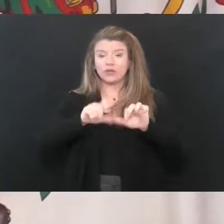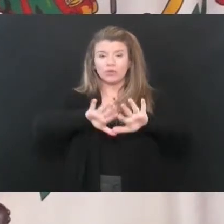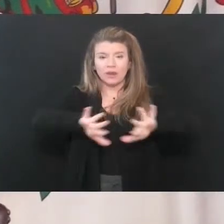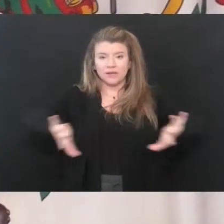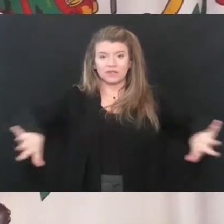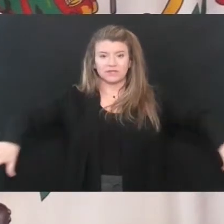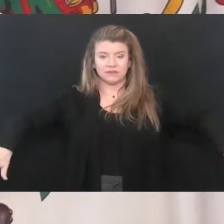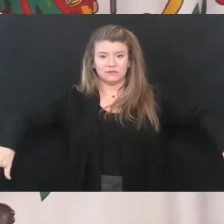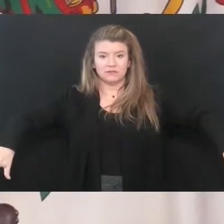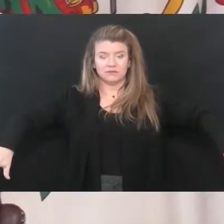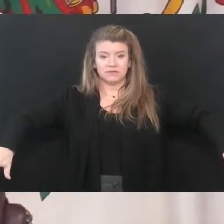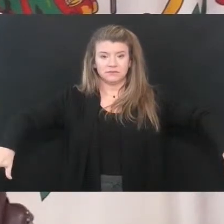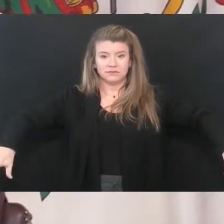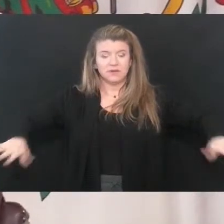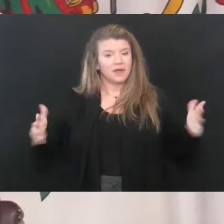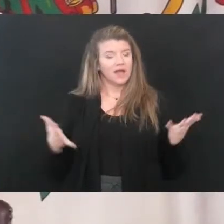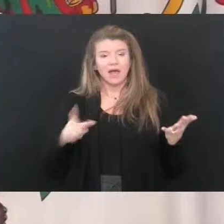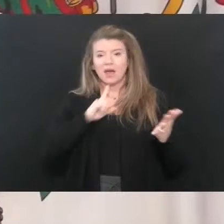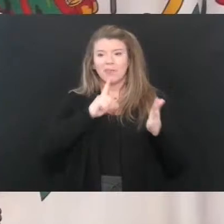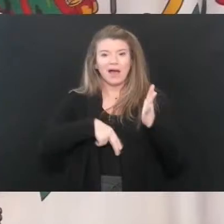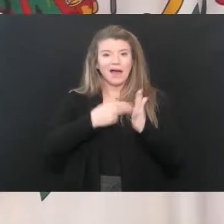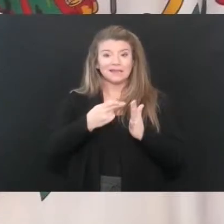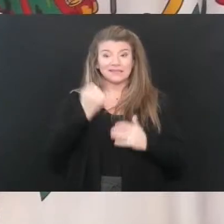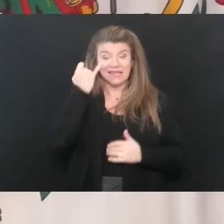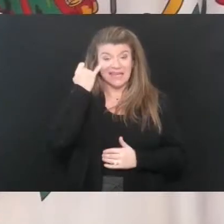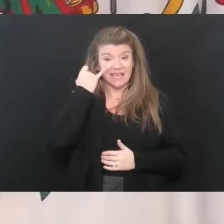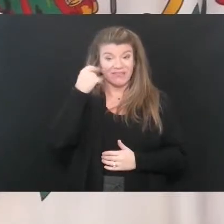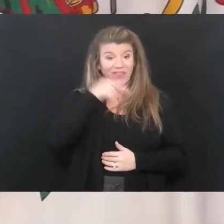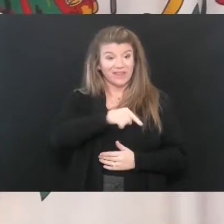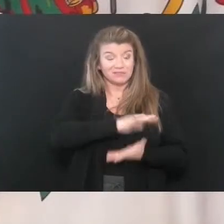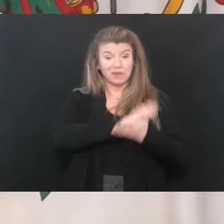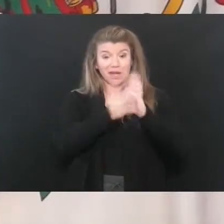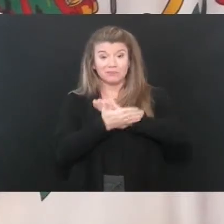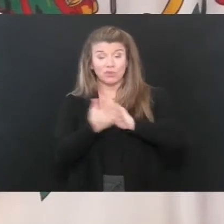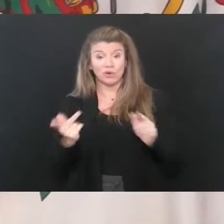But for God's sakes a living, if we get this bad,